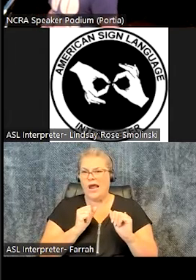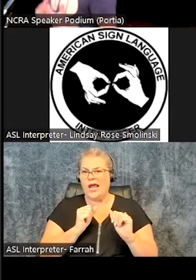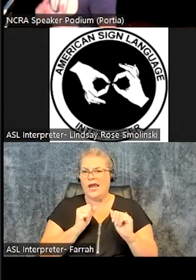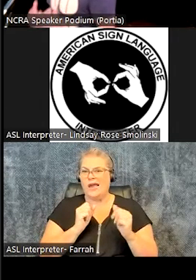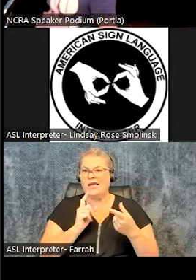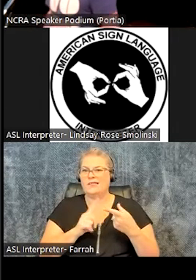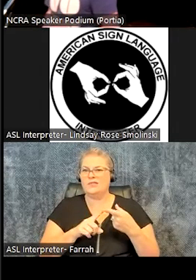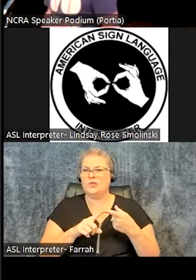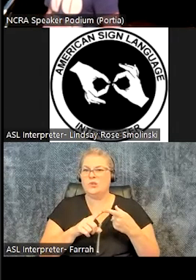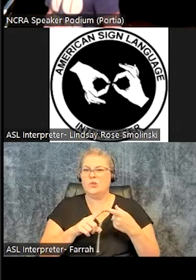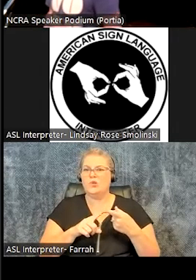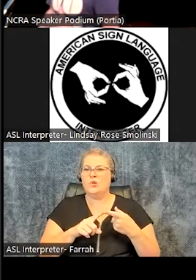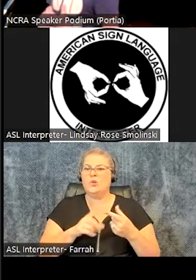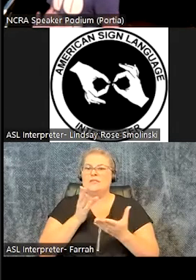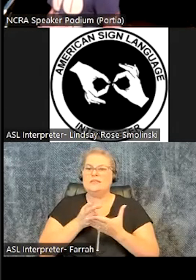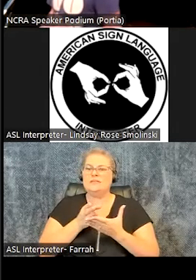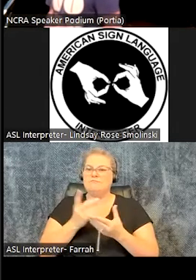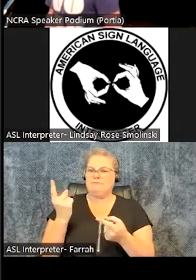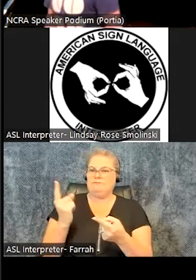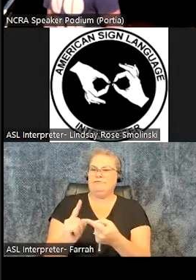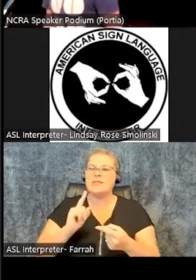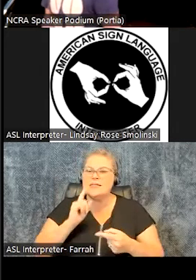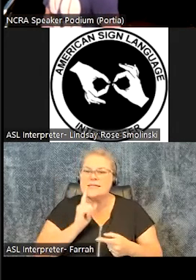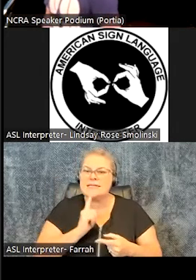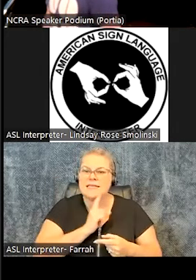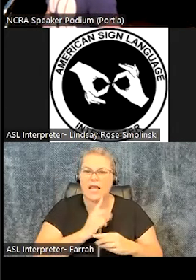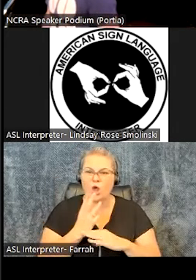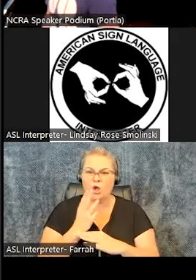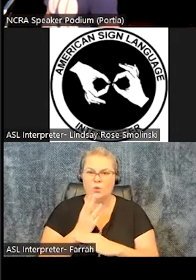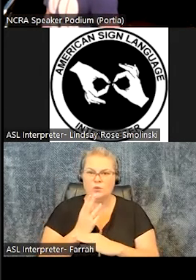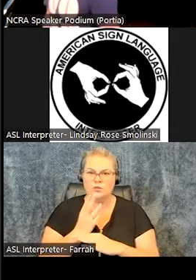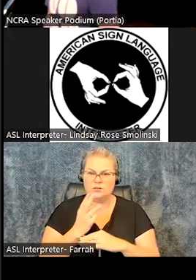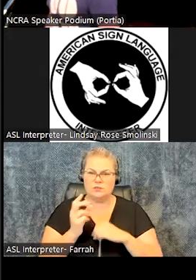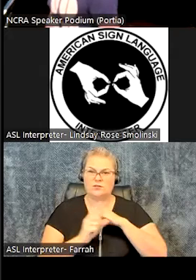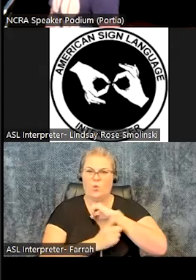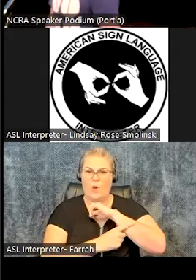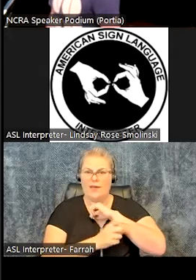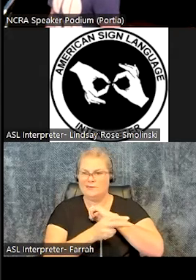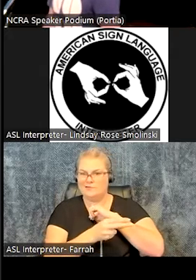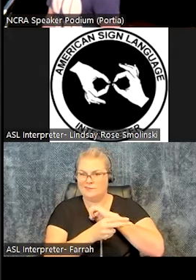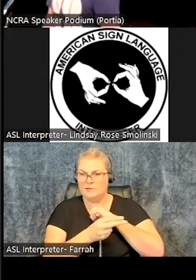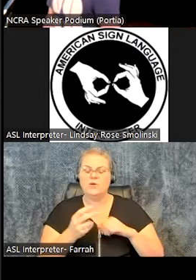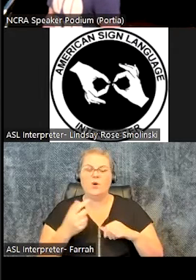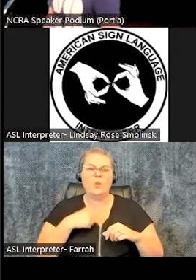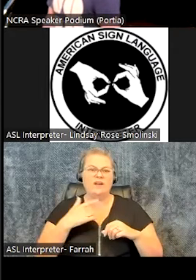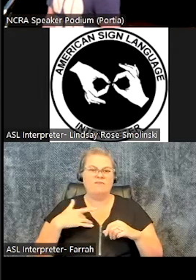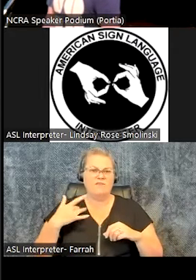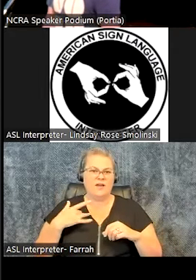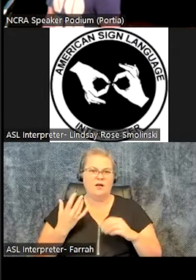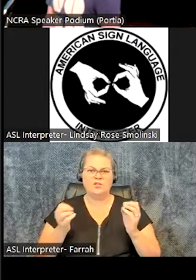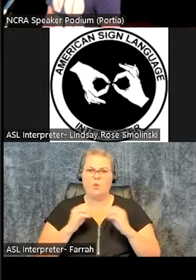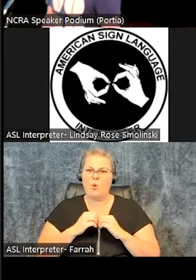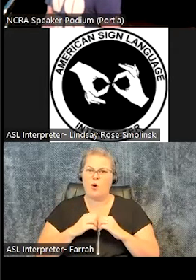of single-use plastics and single-use waste that we think there's an alternative path forward with.